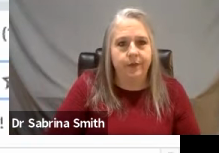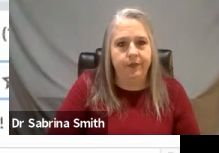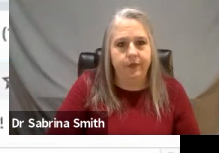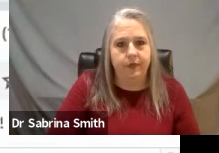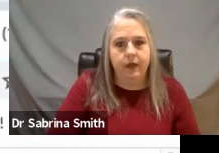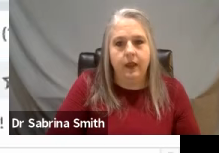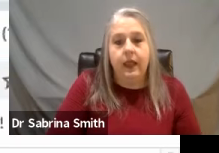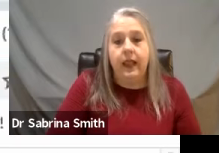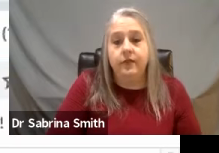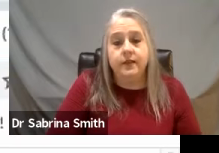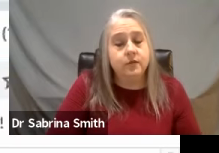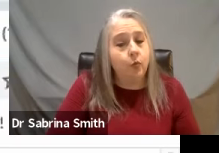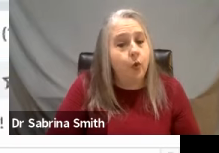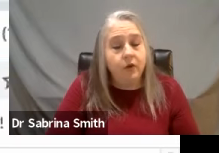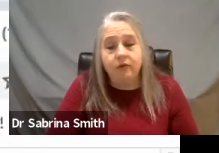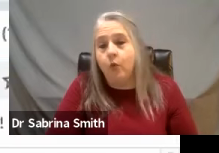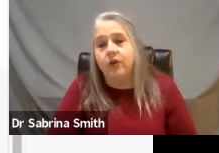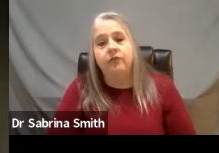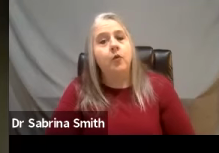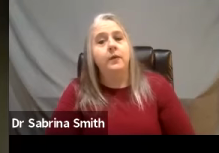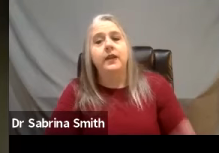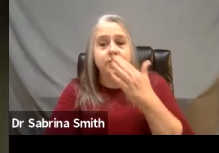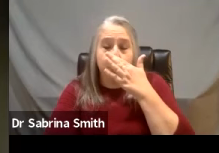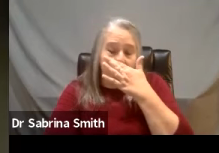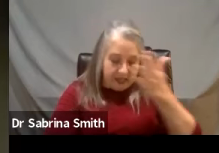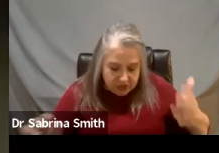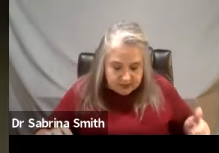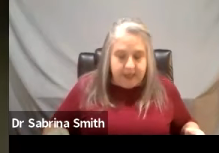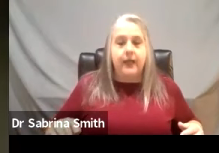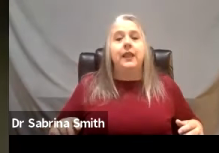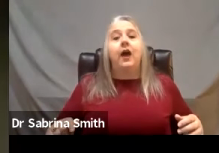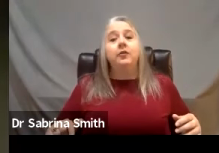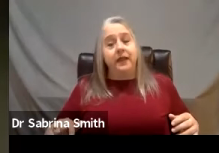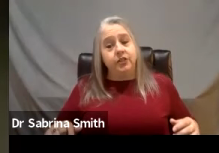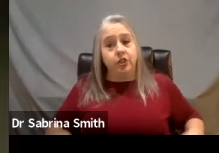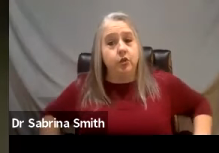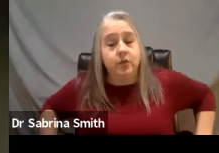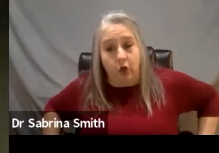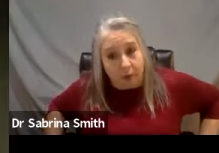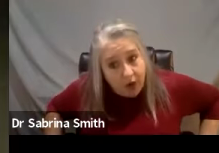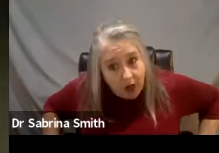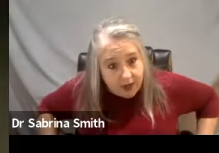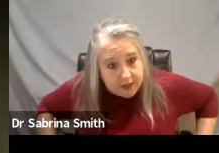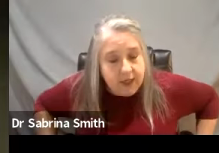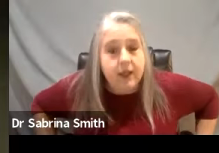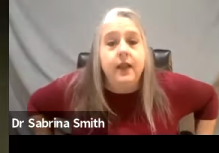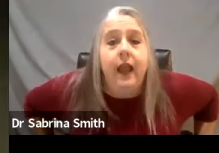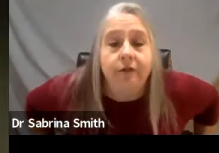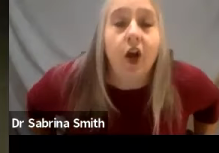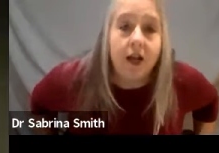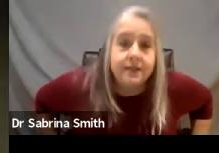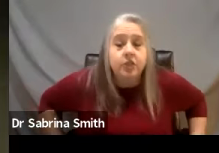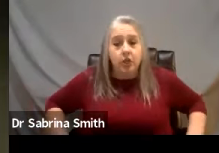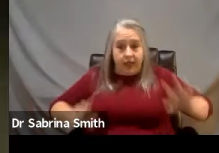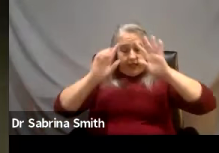video, and this wonderful, wonderful woman has graciously allowed me to use her product